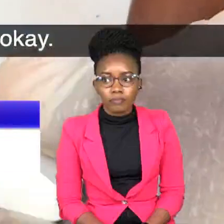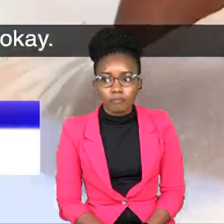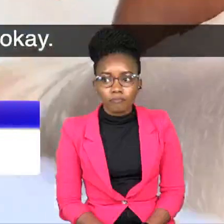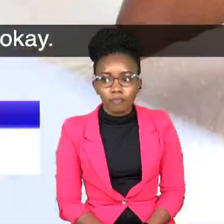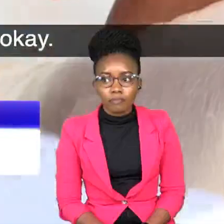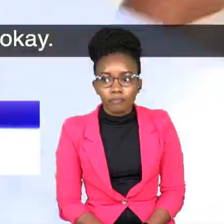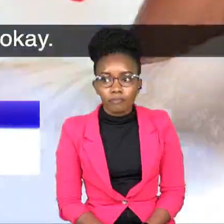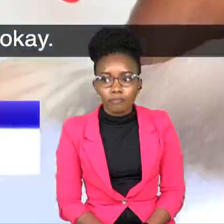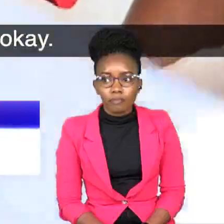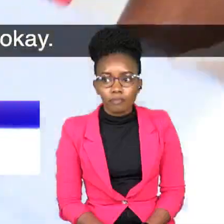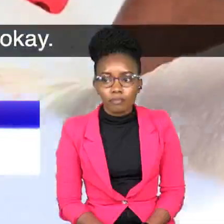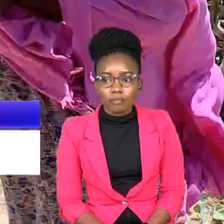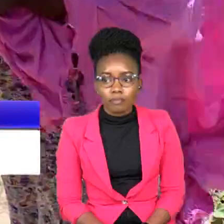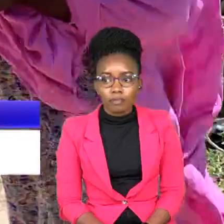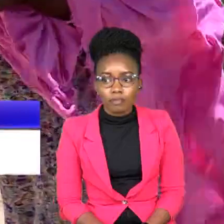wayna qaabilsanay.